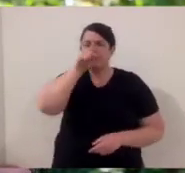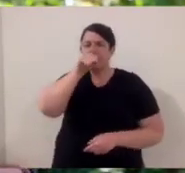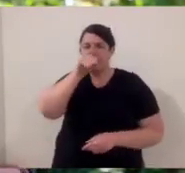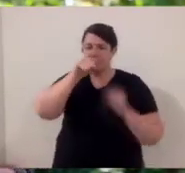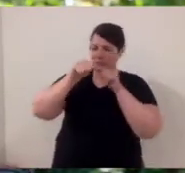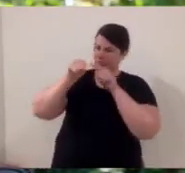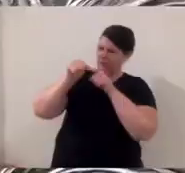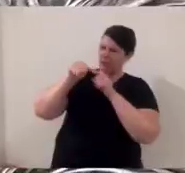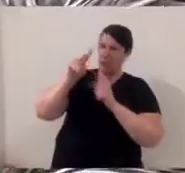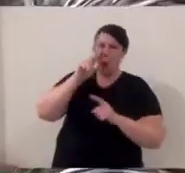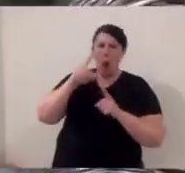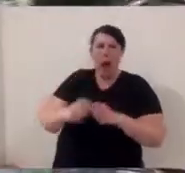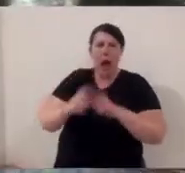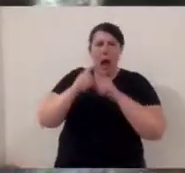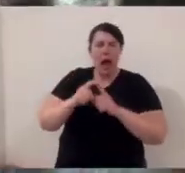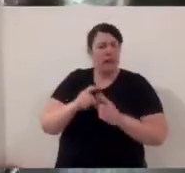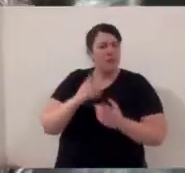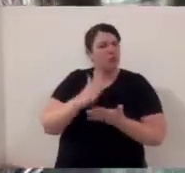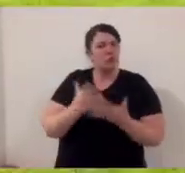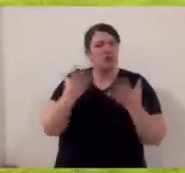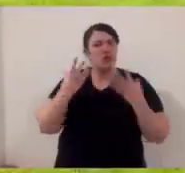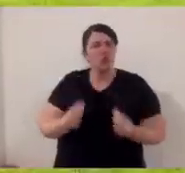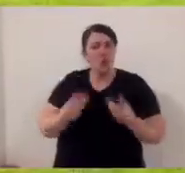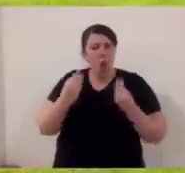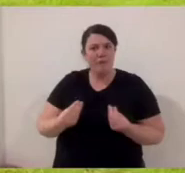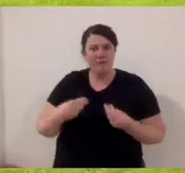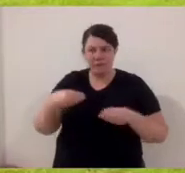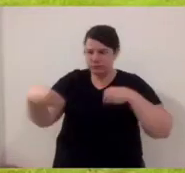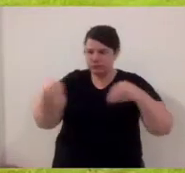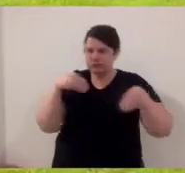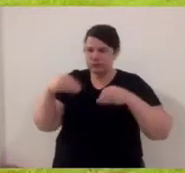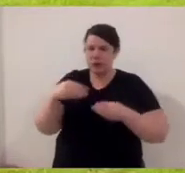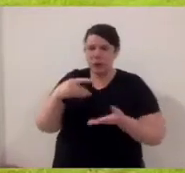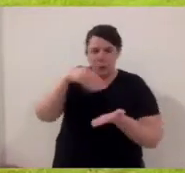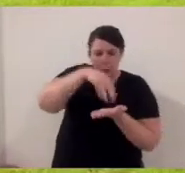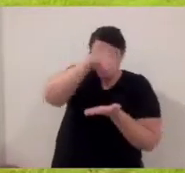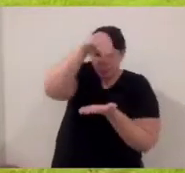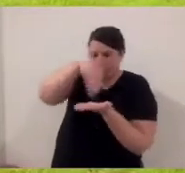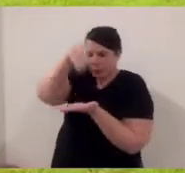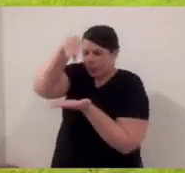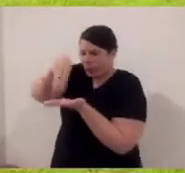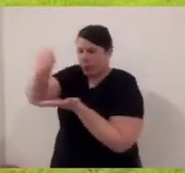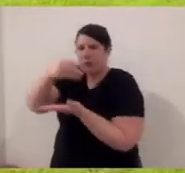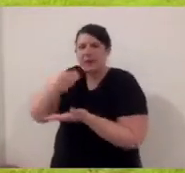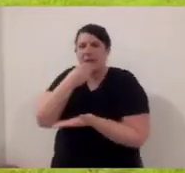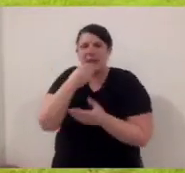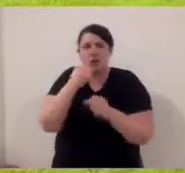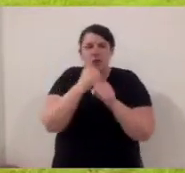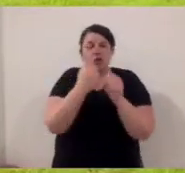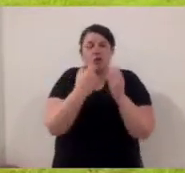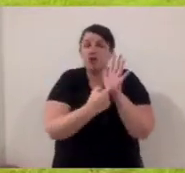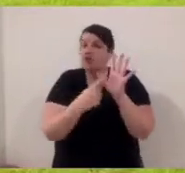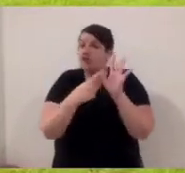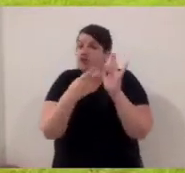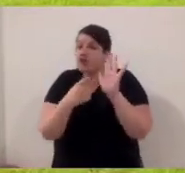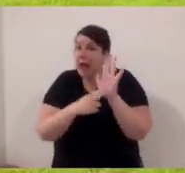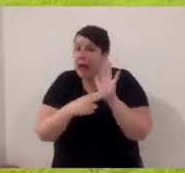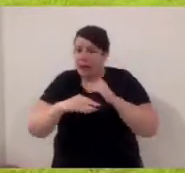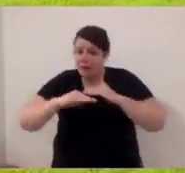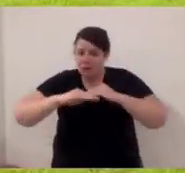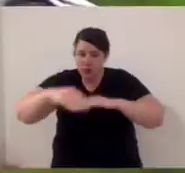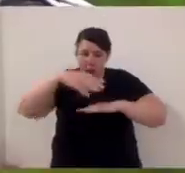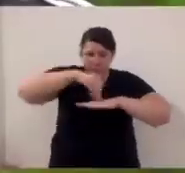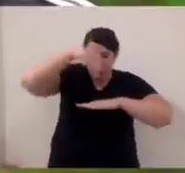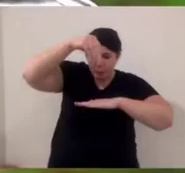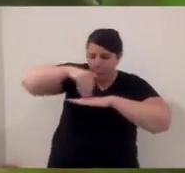it's not as tough as it looks. It's quite soft and rubbery, and it's used for eating grains and things off the ground that it can swallow whole. Now, it has